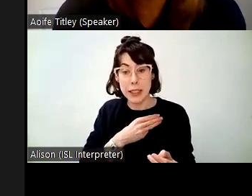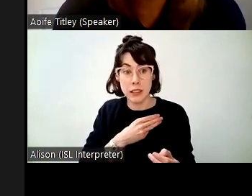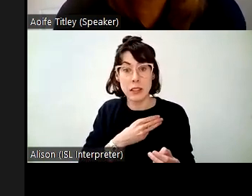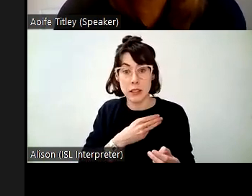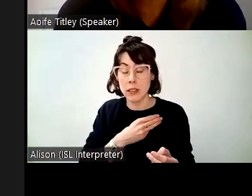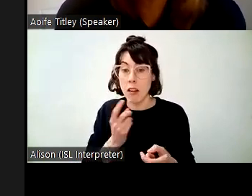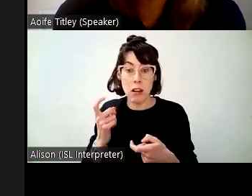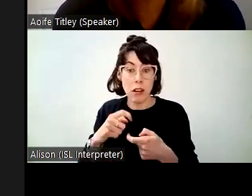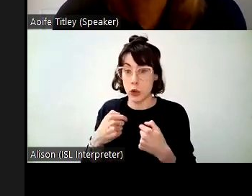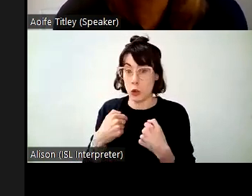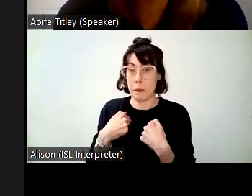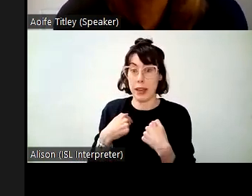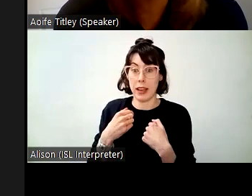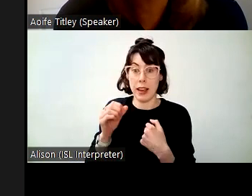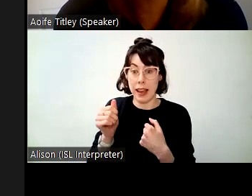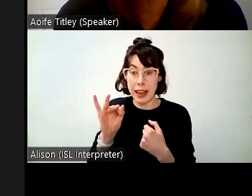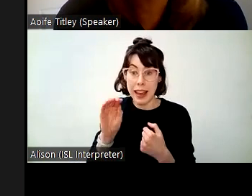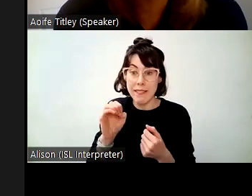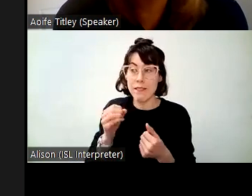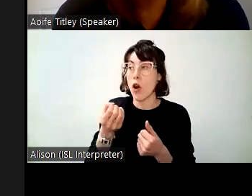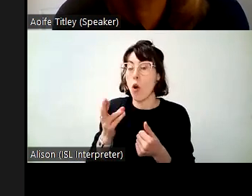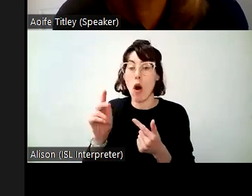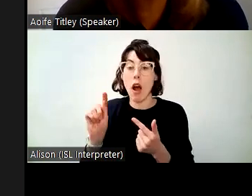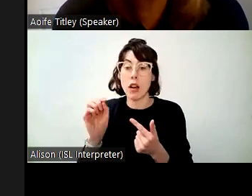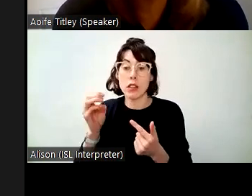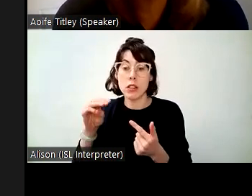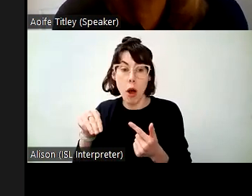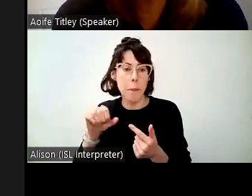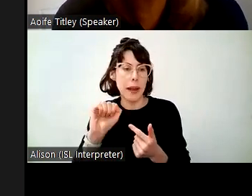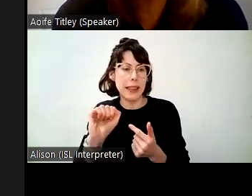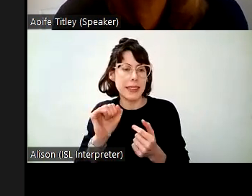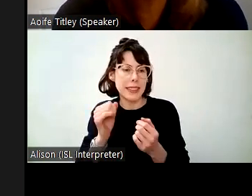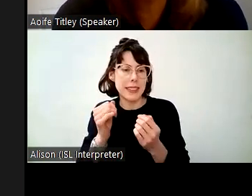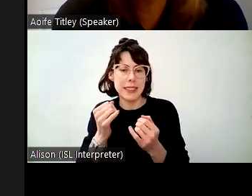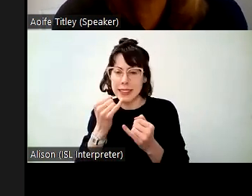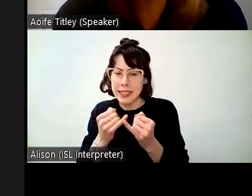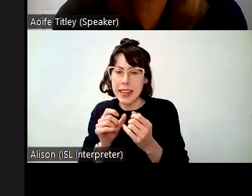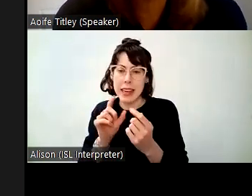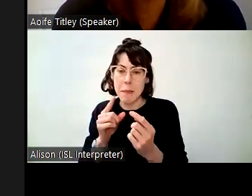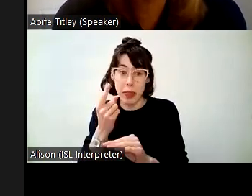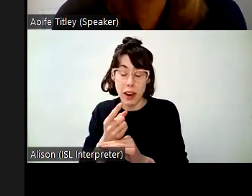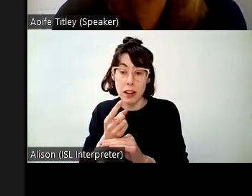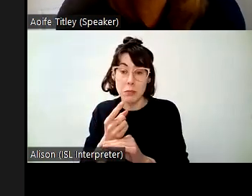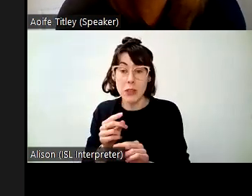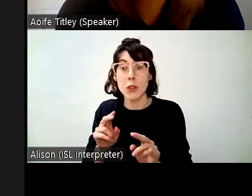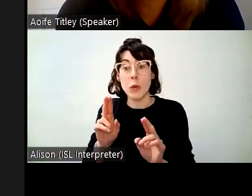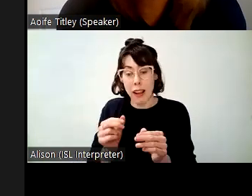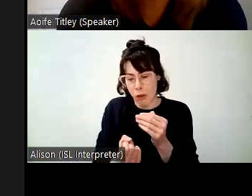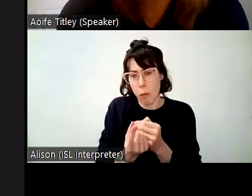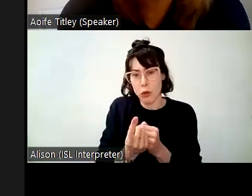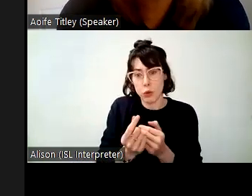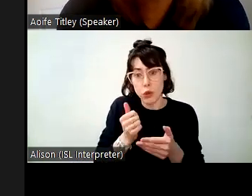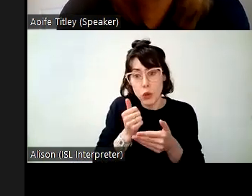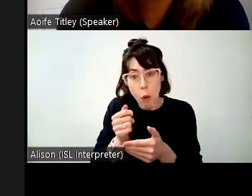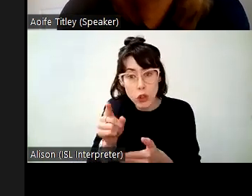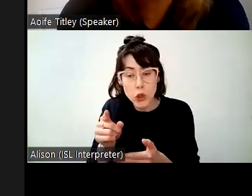again, myself or Tom, who is the coordinator. His details are there, because there are opportunities for support and are opportunities for bursaries that we'd be happy